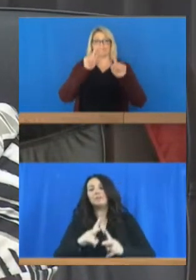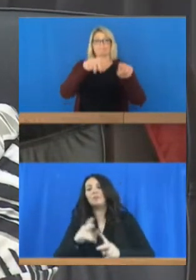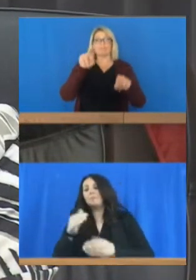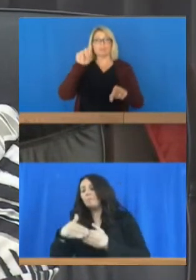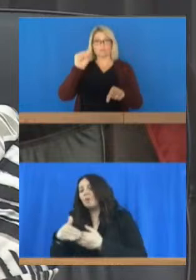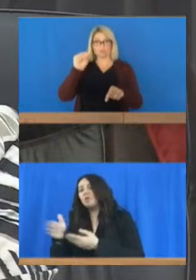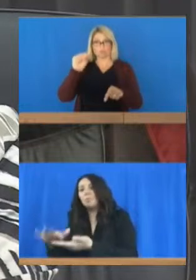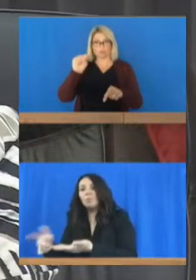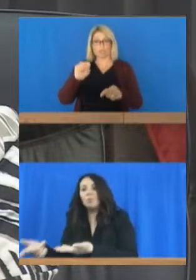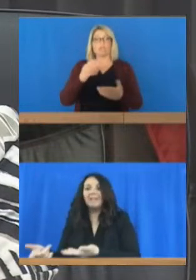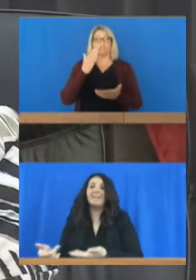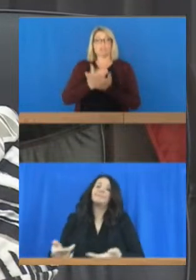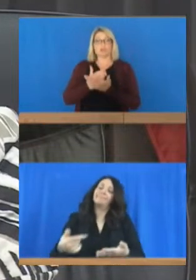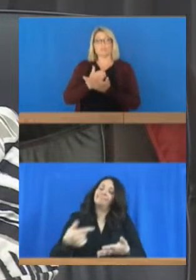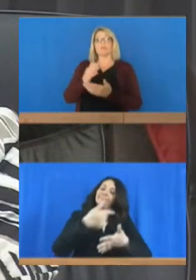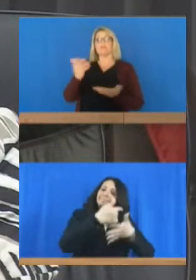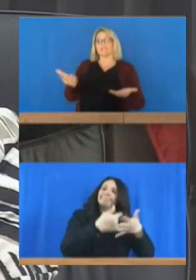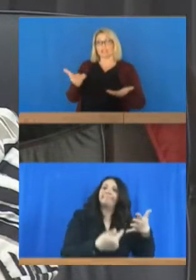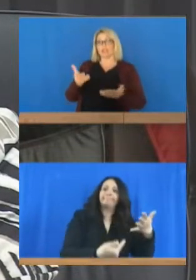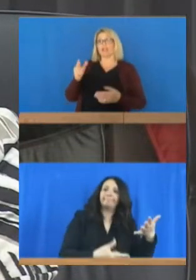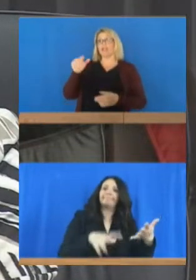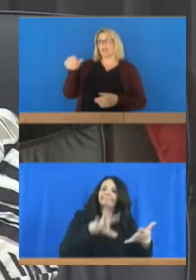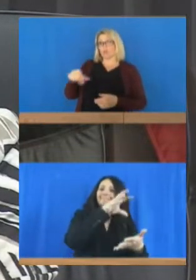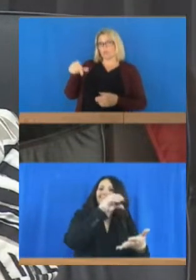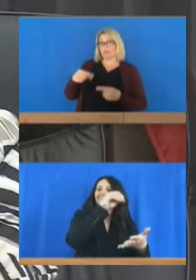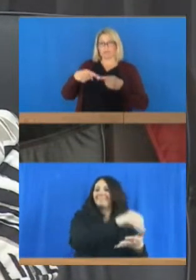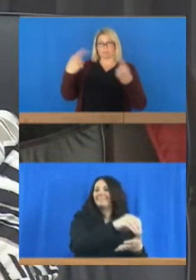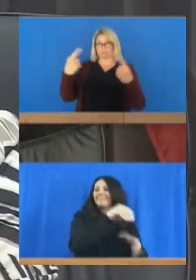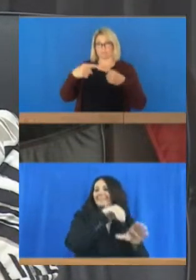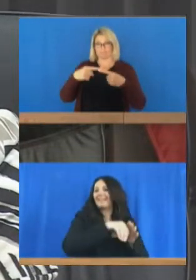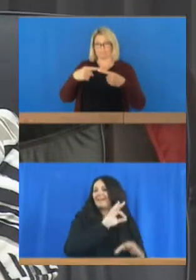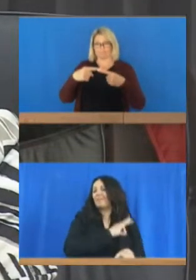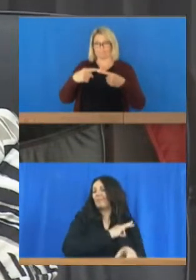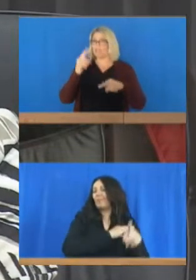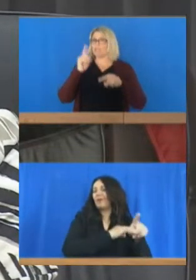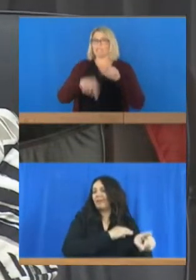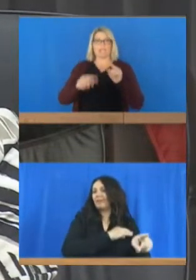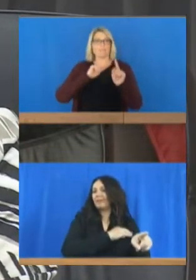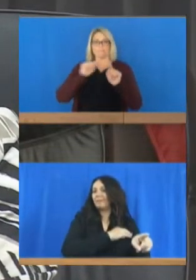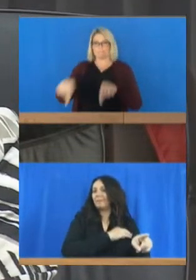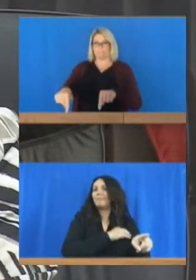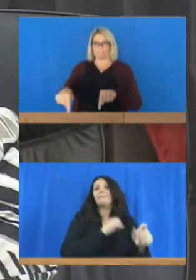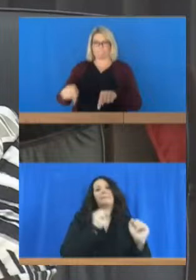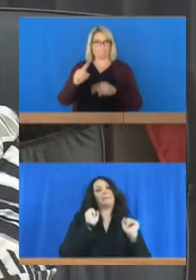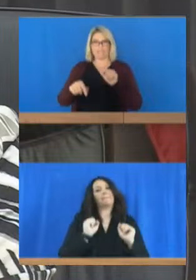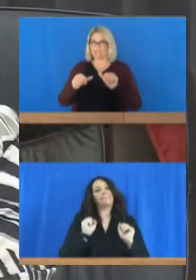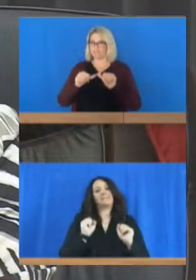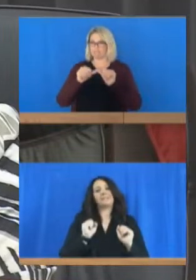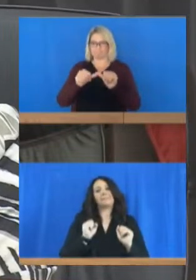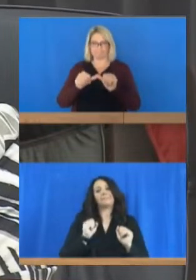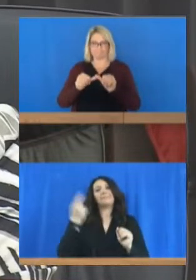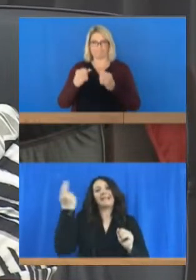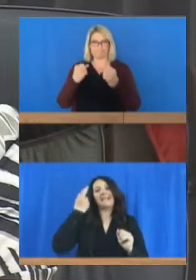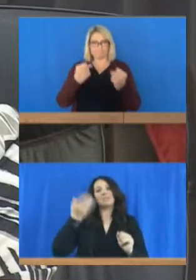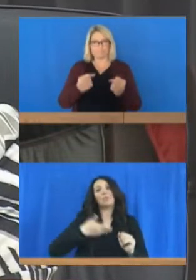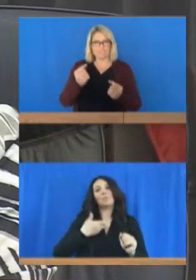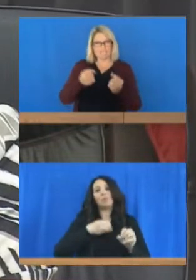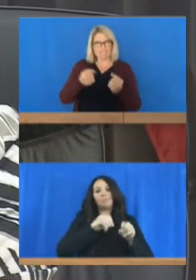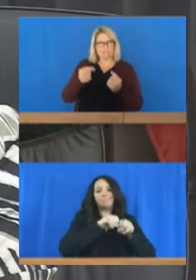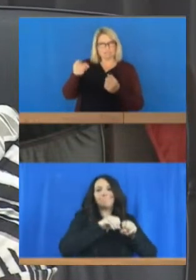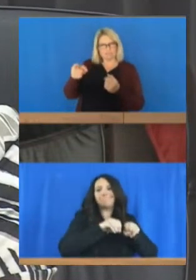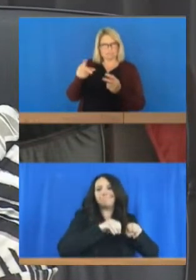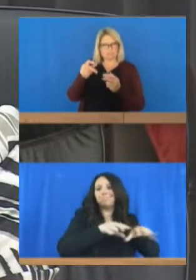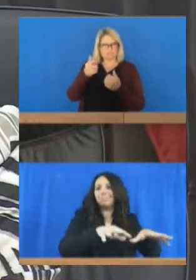I haven't heard that situation, Laura. I can't imagine that they would be denied passing through New Brunswick to move to Nova